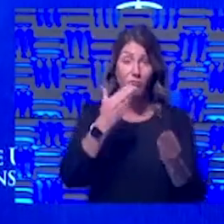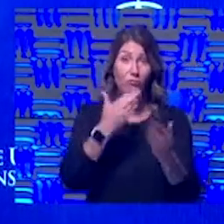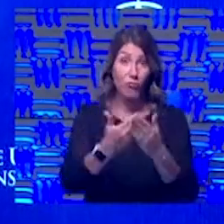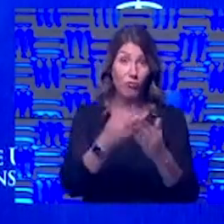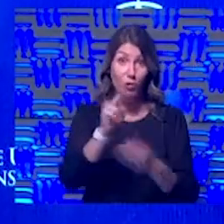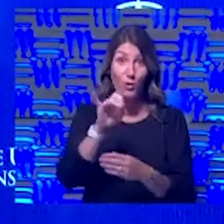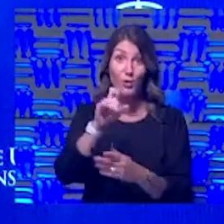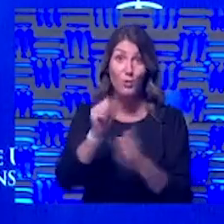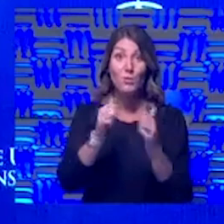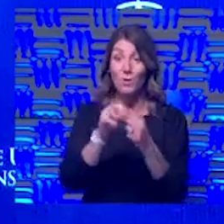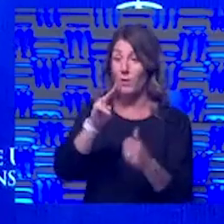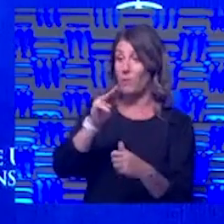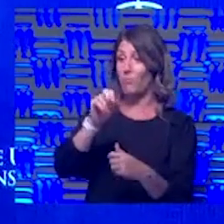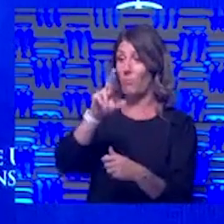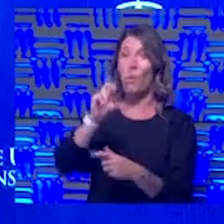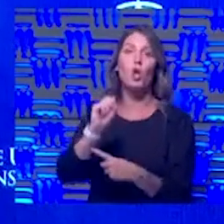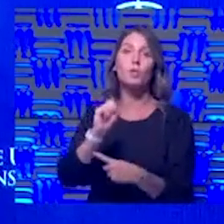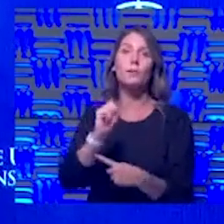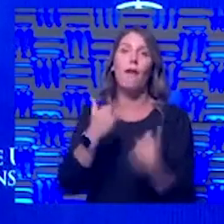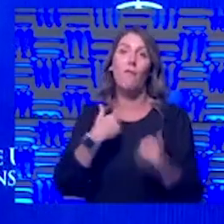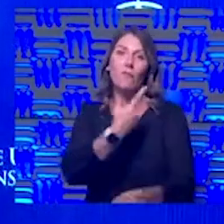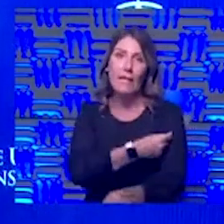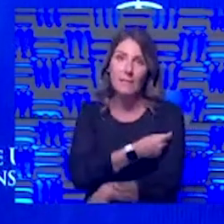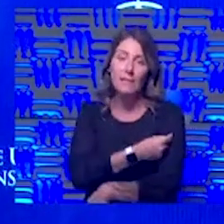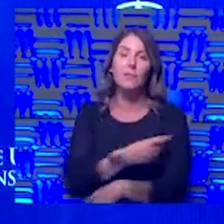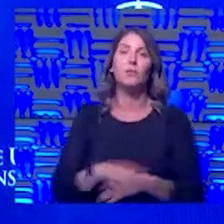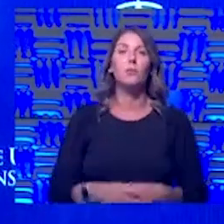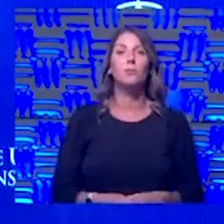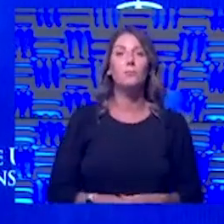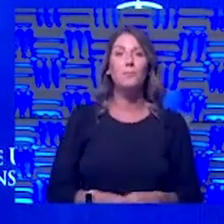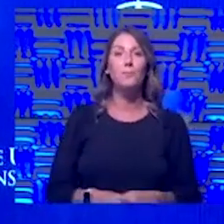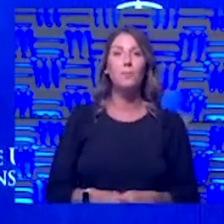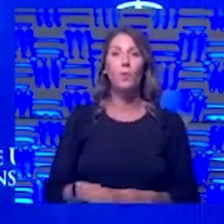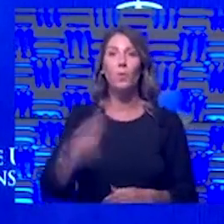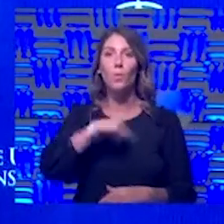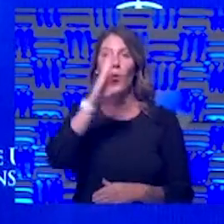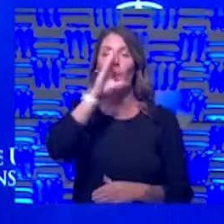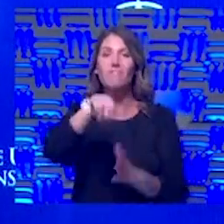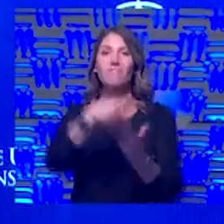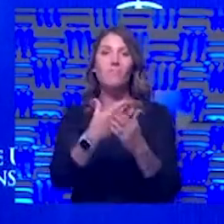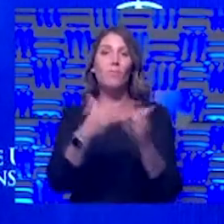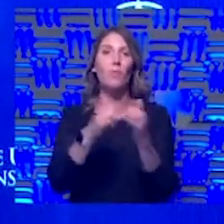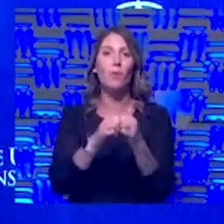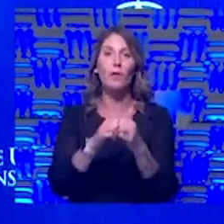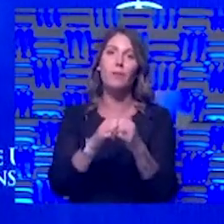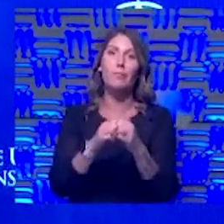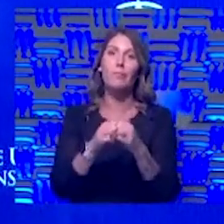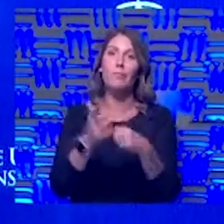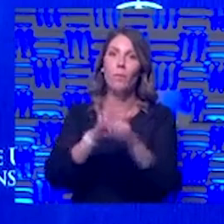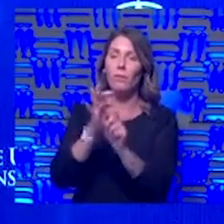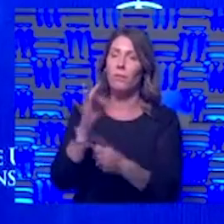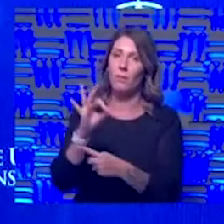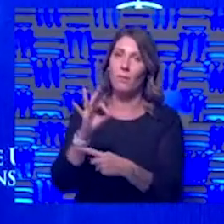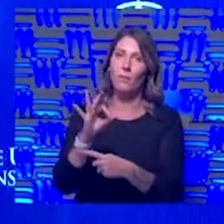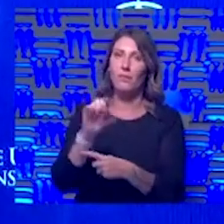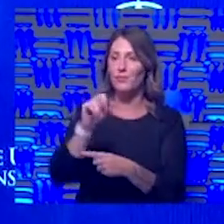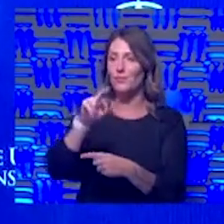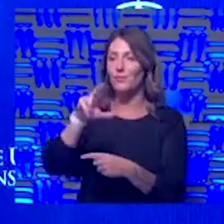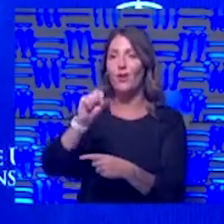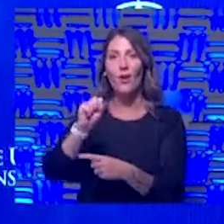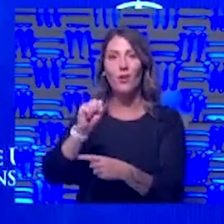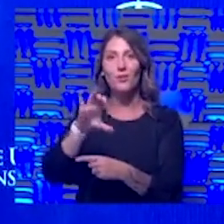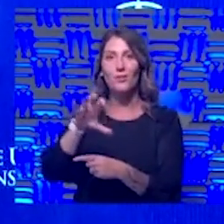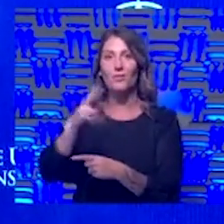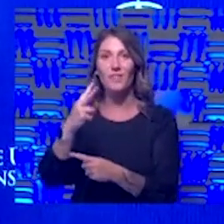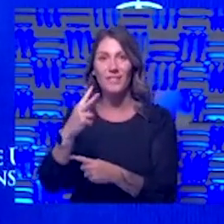vaccination therapy for MERS. There's things we can do about that. I think we're going to get there on SARS-CoV-2. I'm an eternal optimist, and I